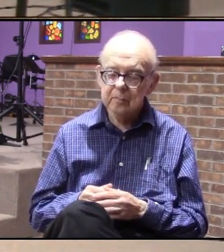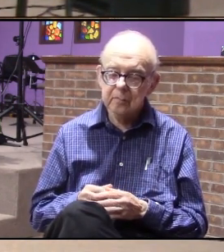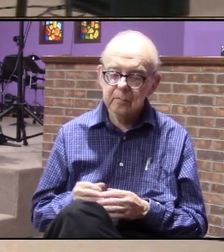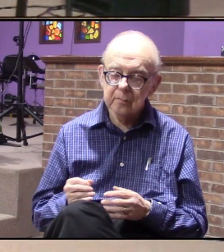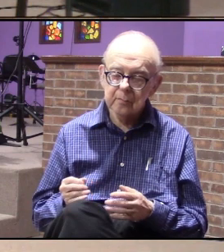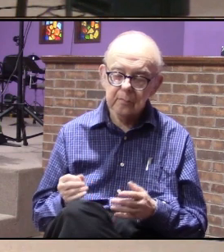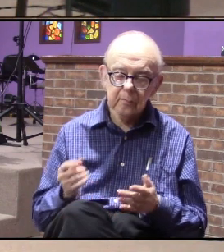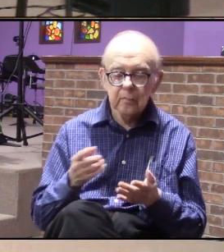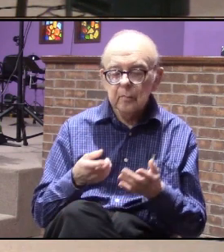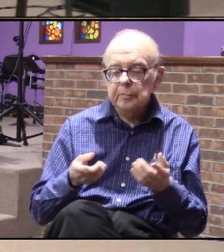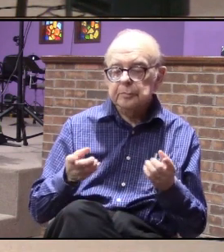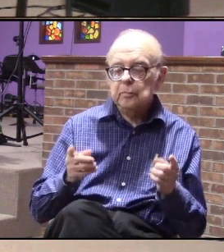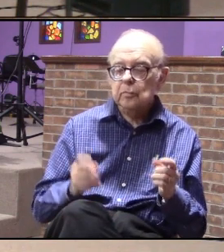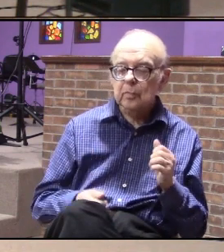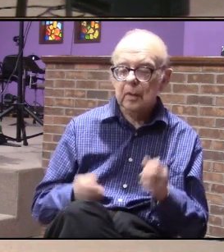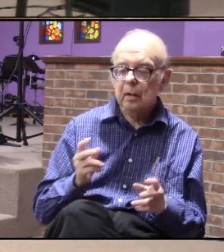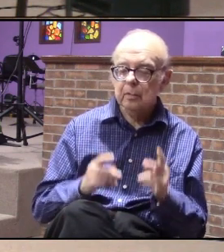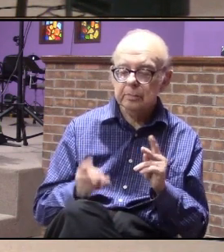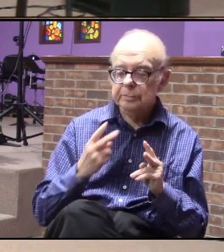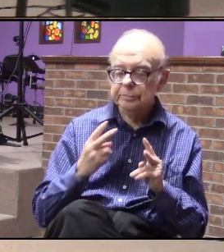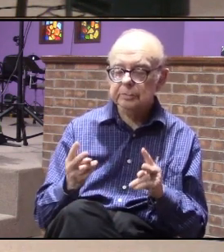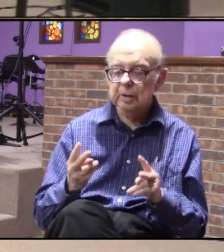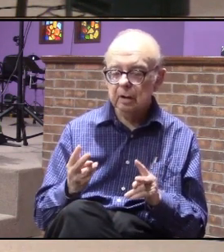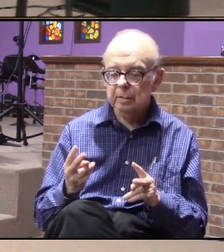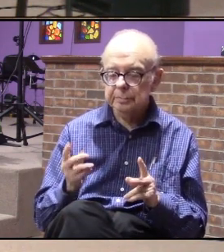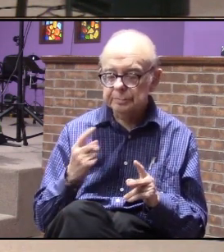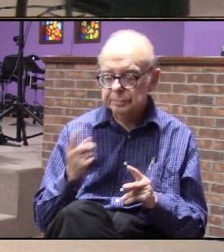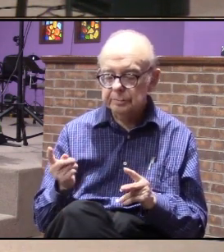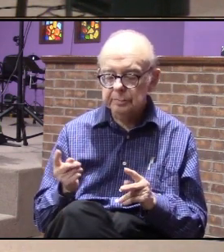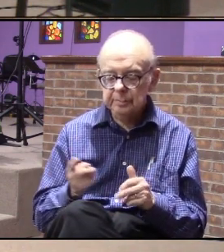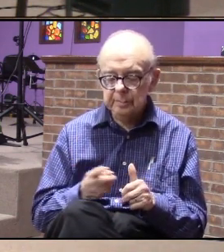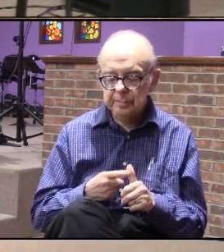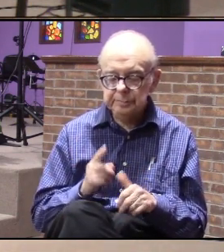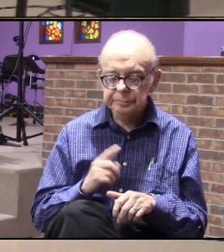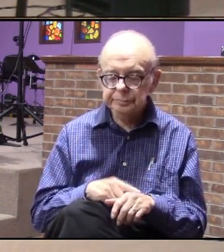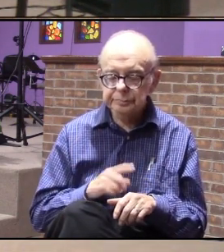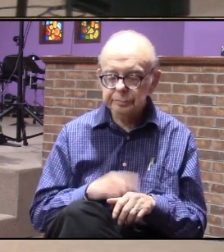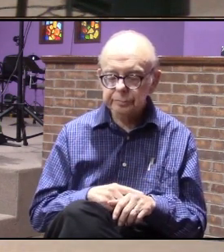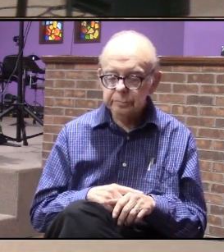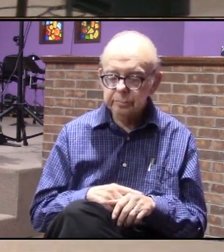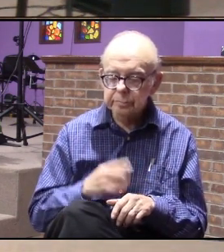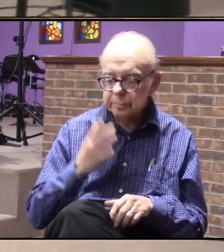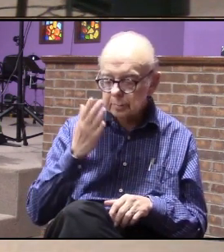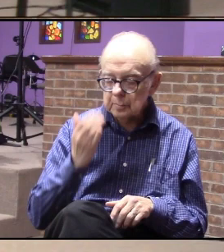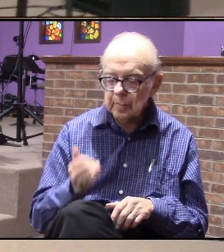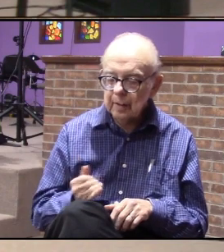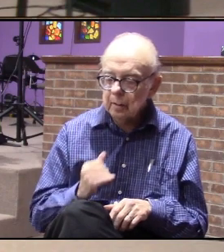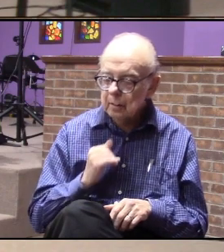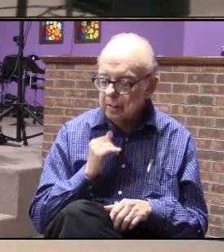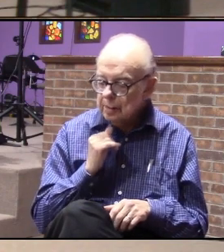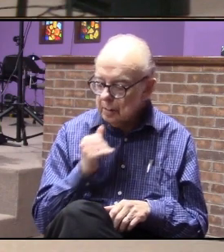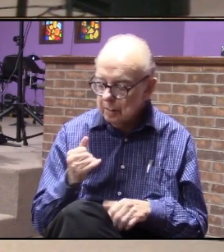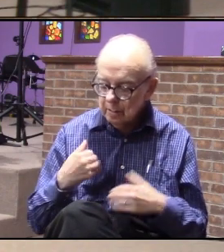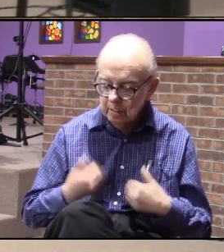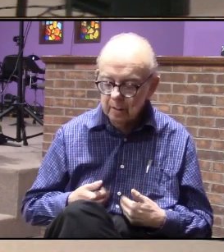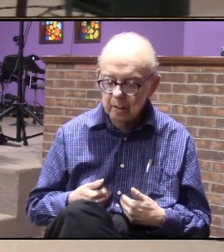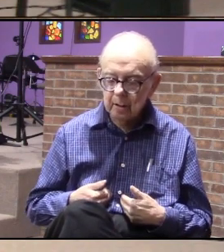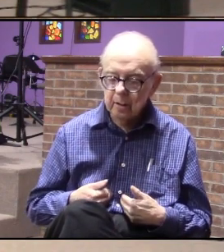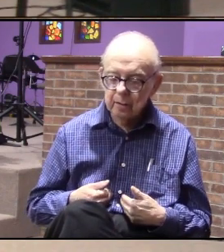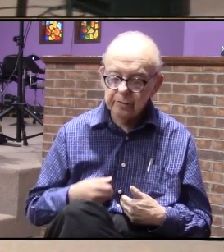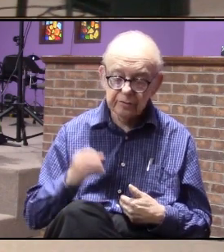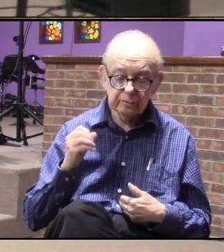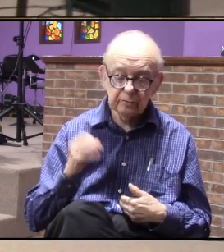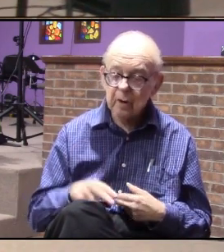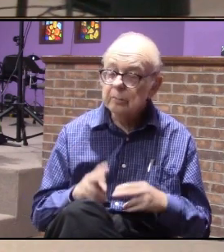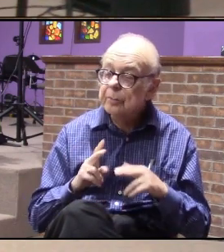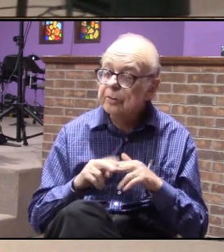And what happens when most people see this for the first time, they ask this question, well, why doesn't the baboon just drop the